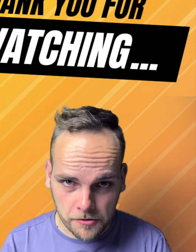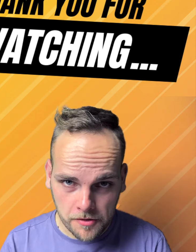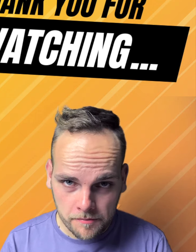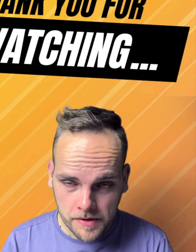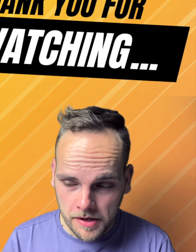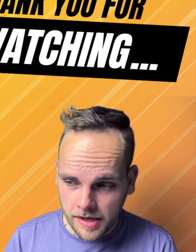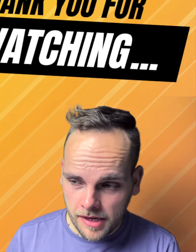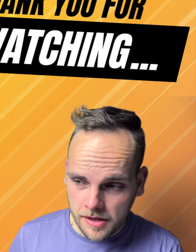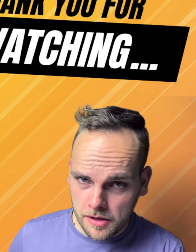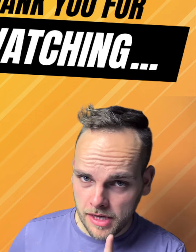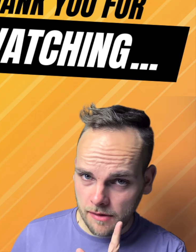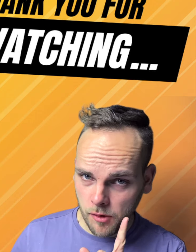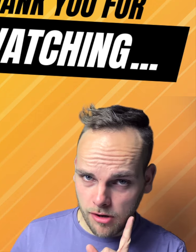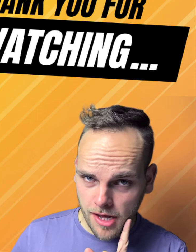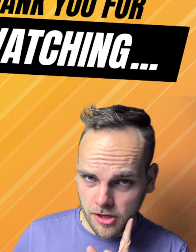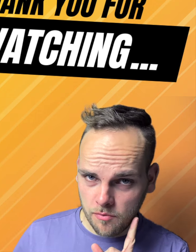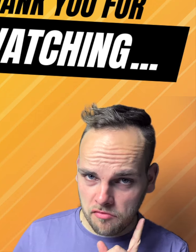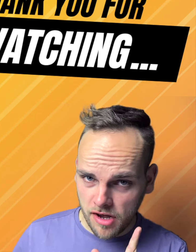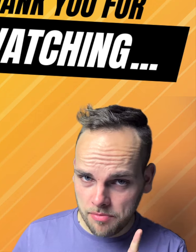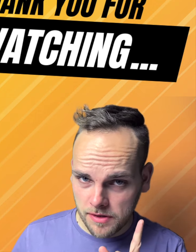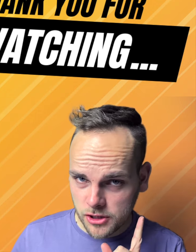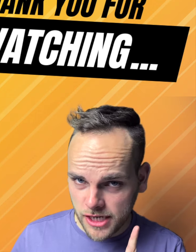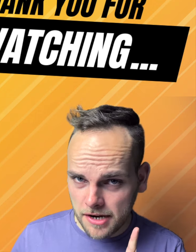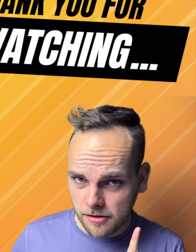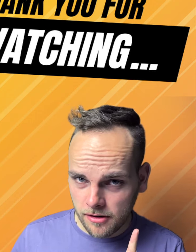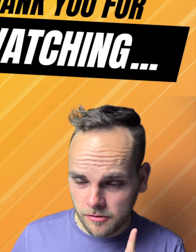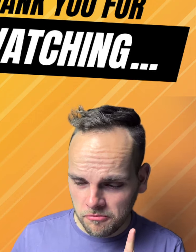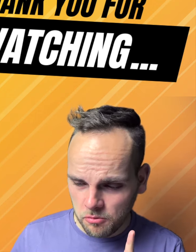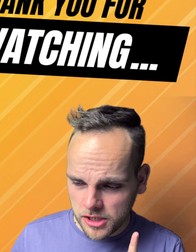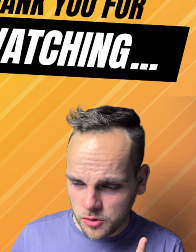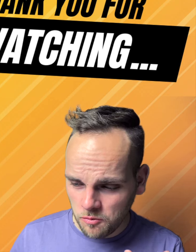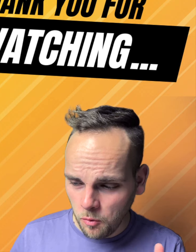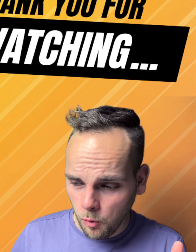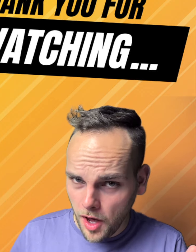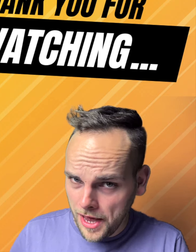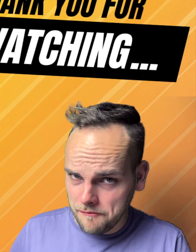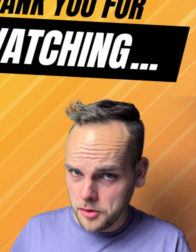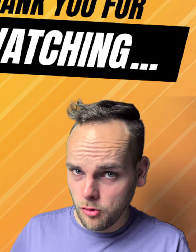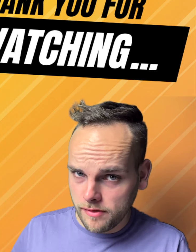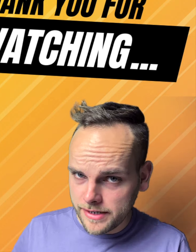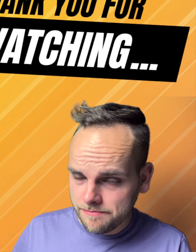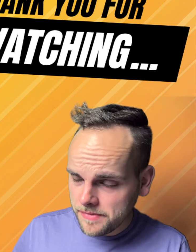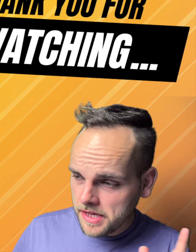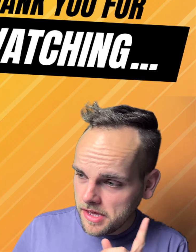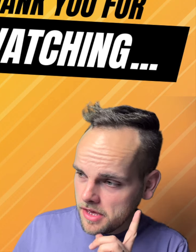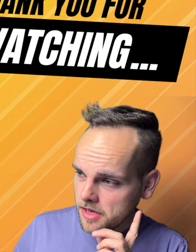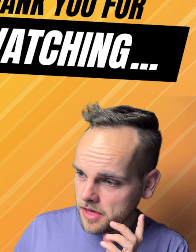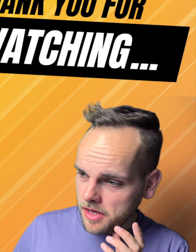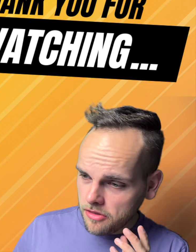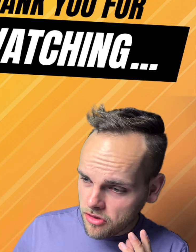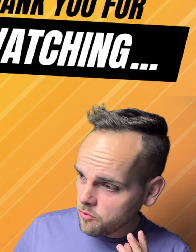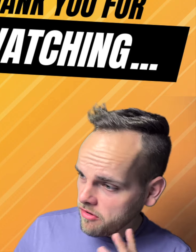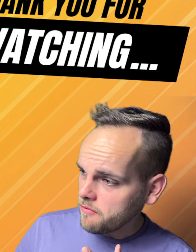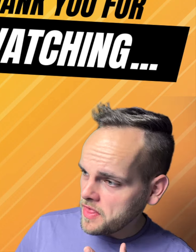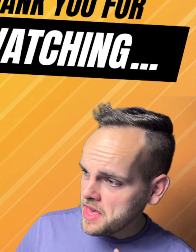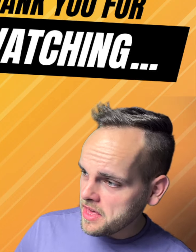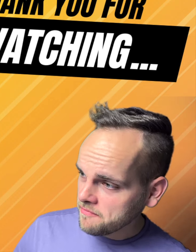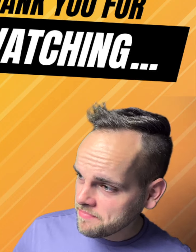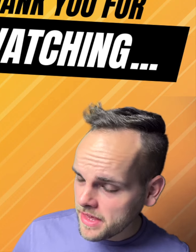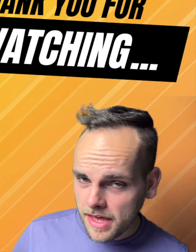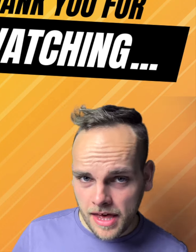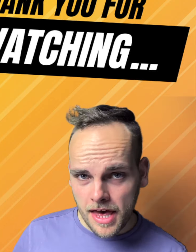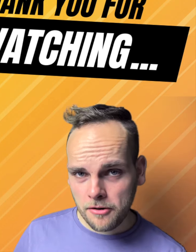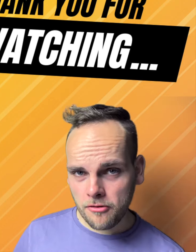video. If you would like to subscribe to the channel, which, why haven't you already, is somewhere over